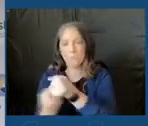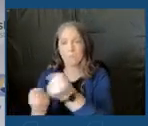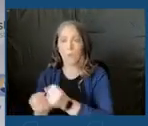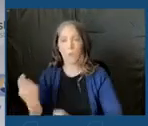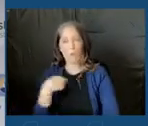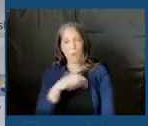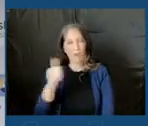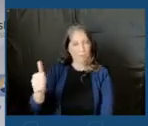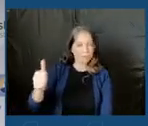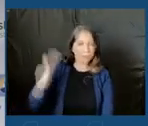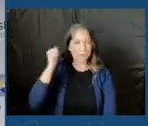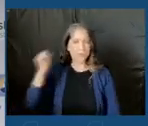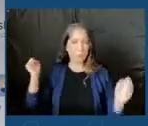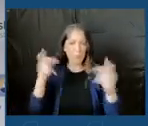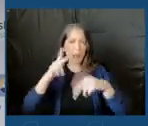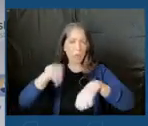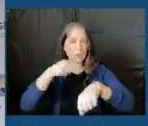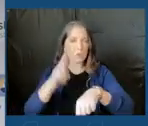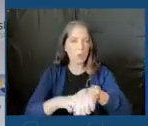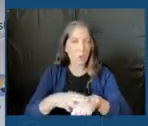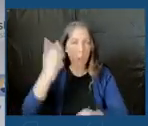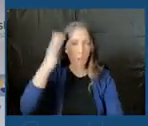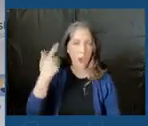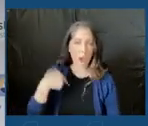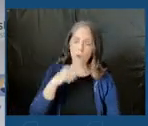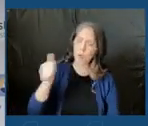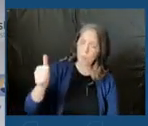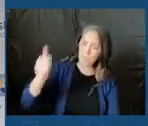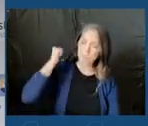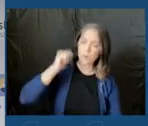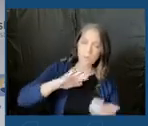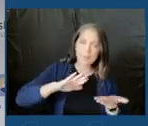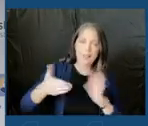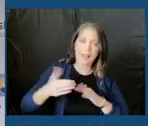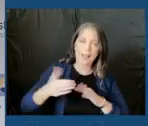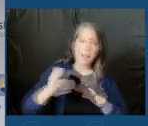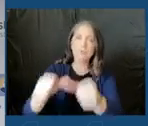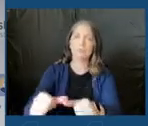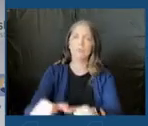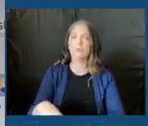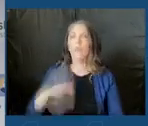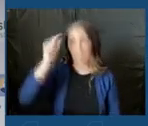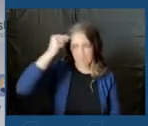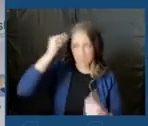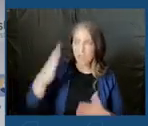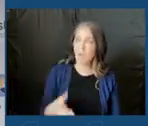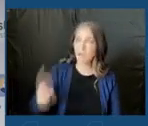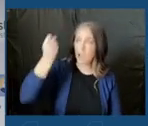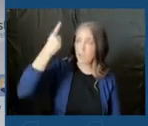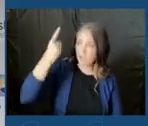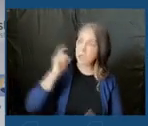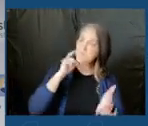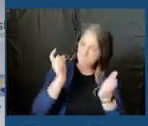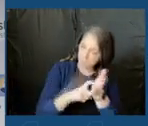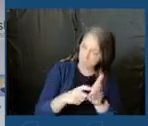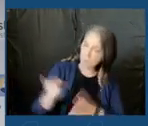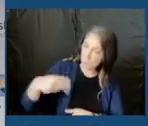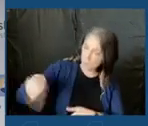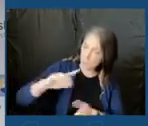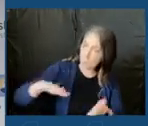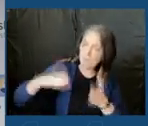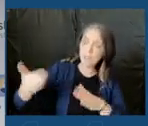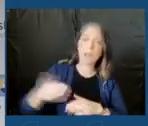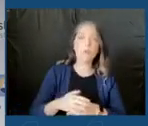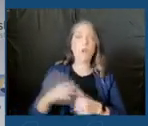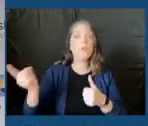refuse to continue to die. And the governor has recognized that we were dying. And for the first time, we have a governor that's not